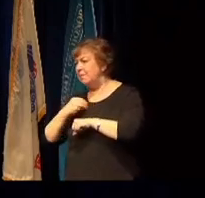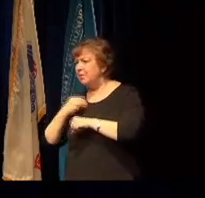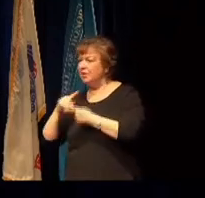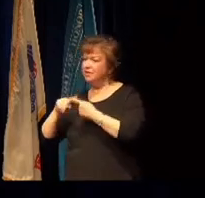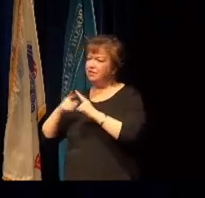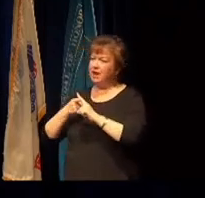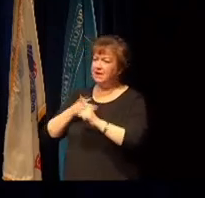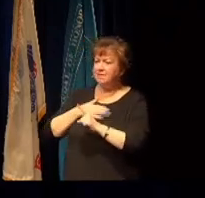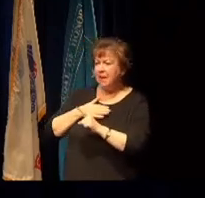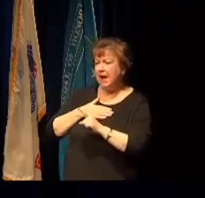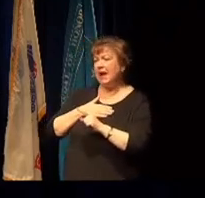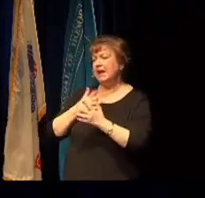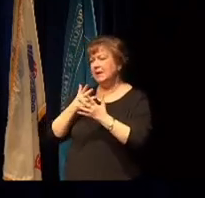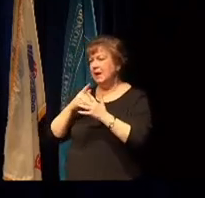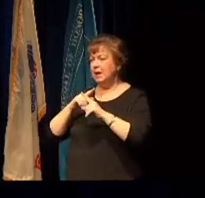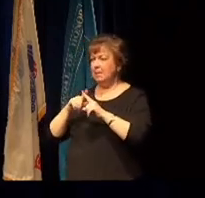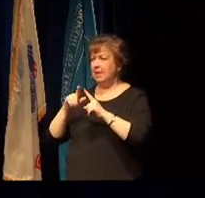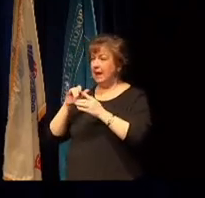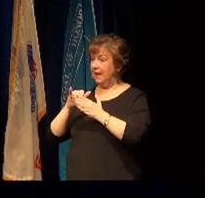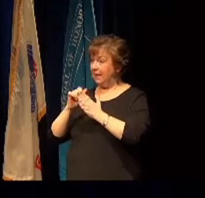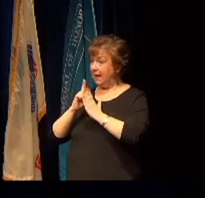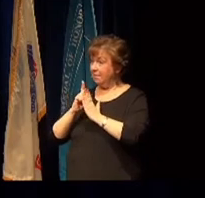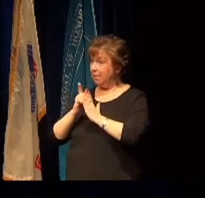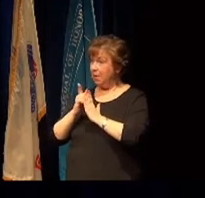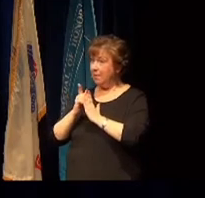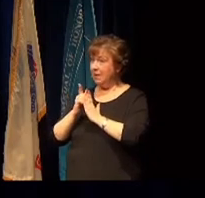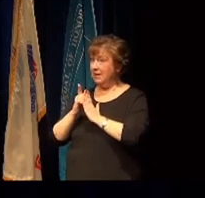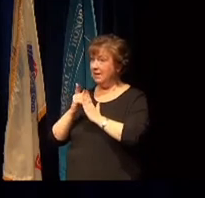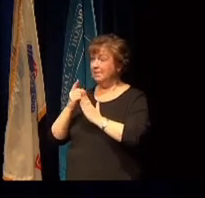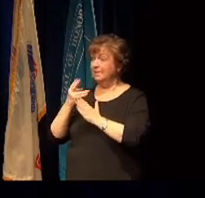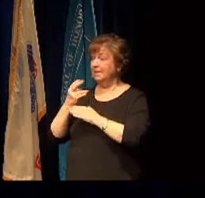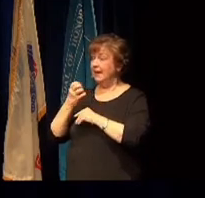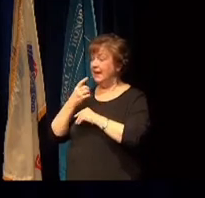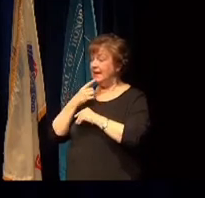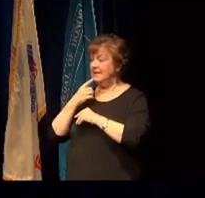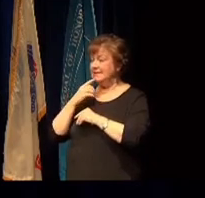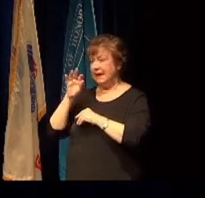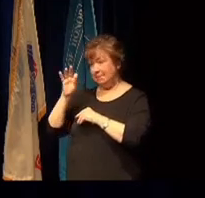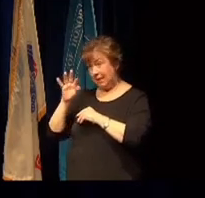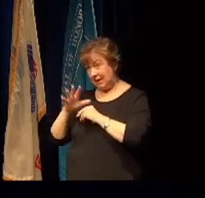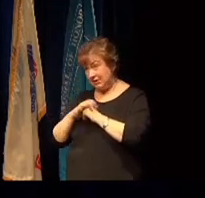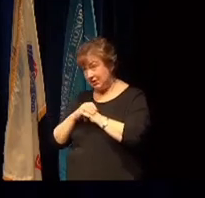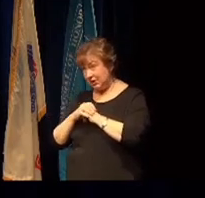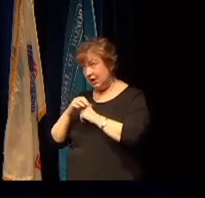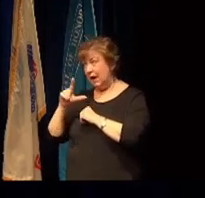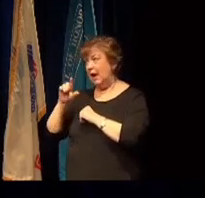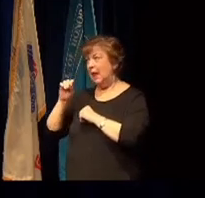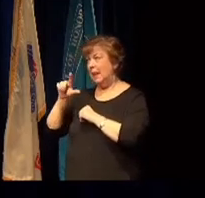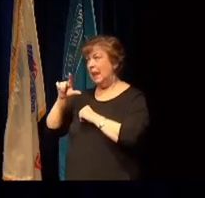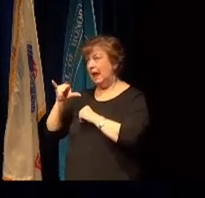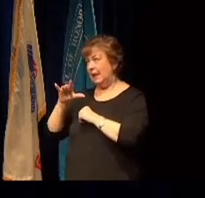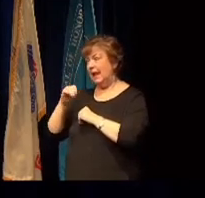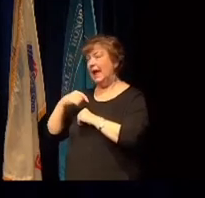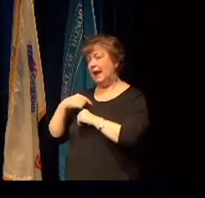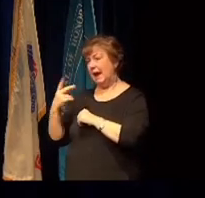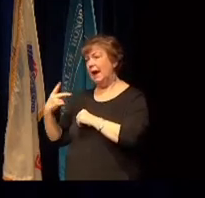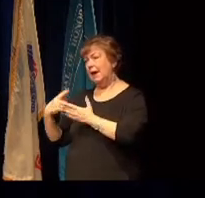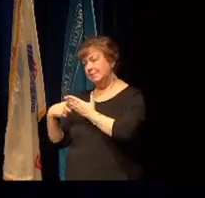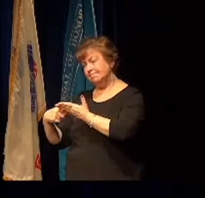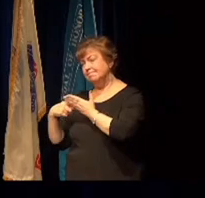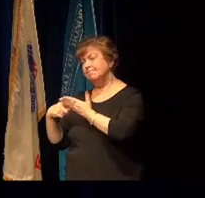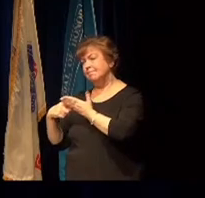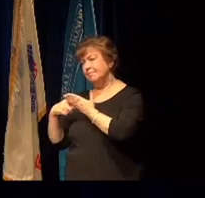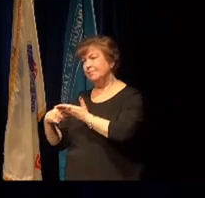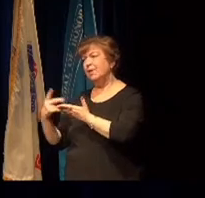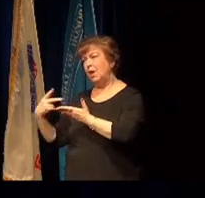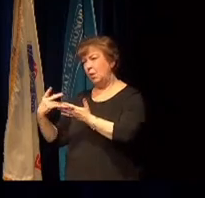mine and all that. But it was at that meeting that he said, Pastor, Lolly and I have talked about this, and